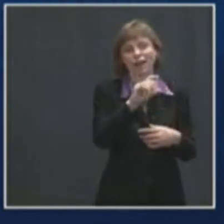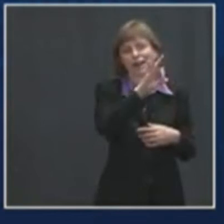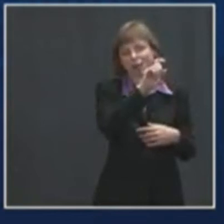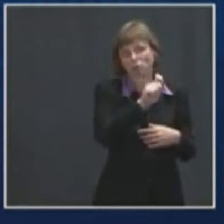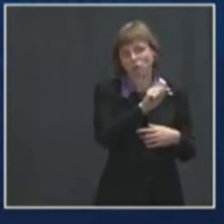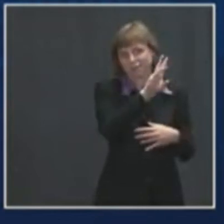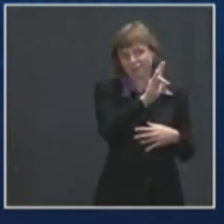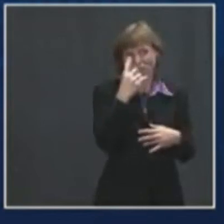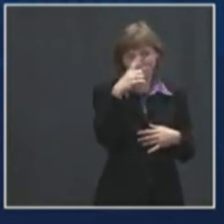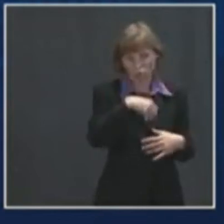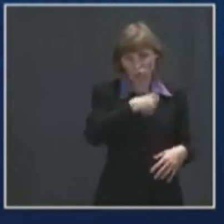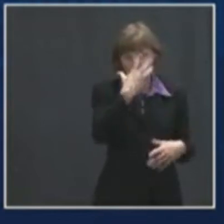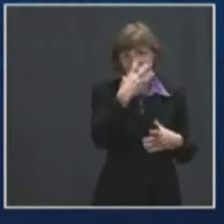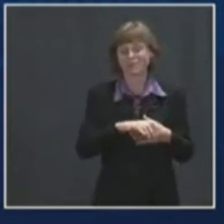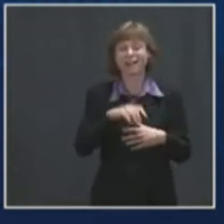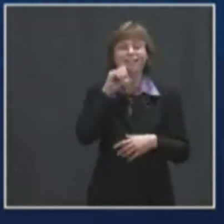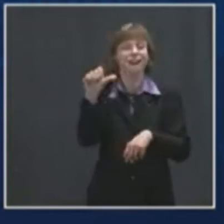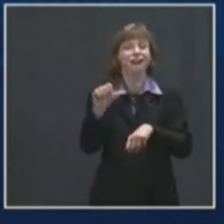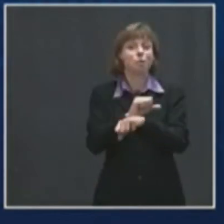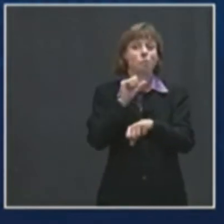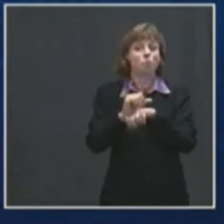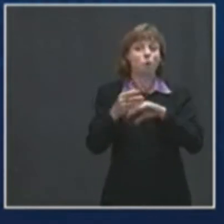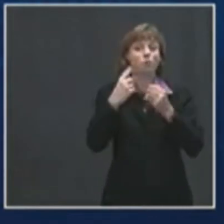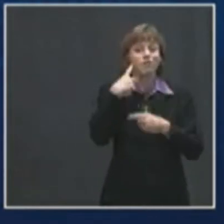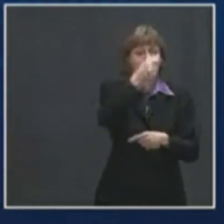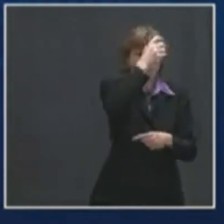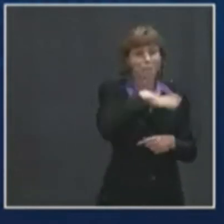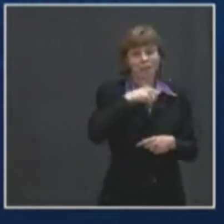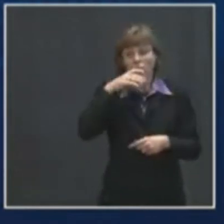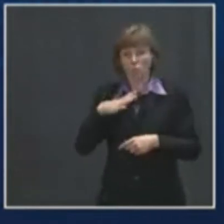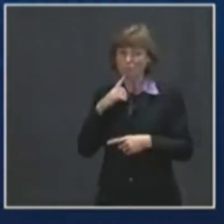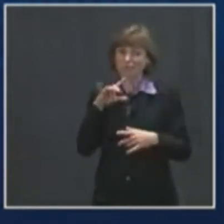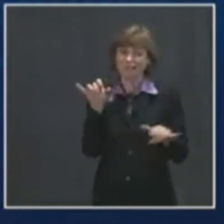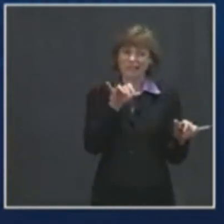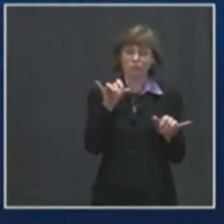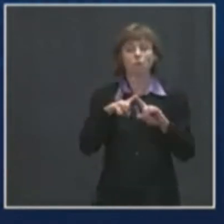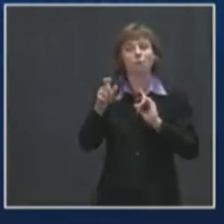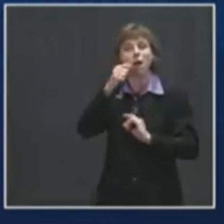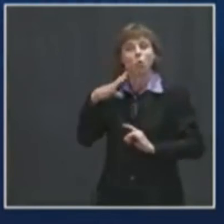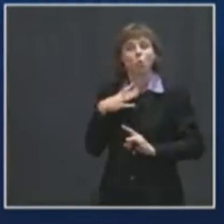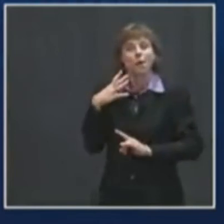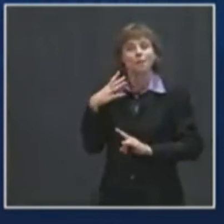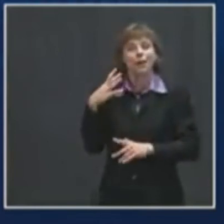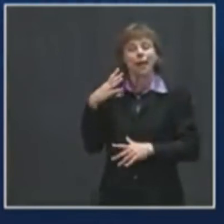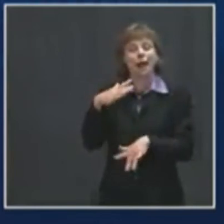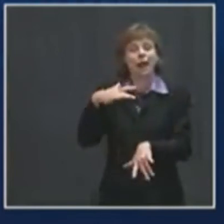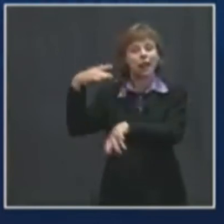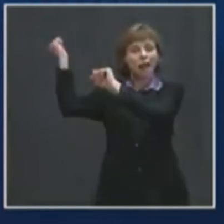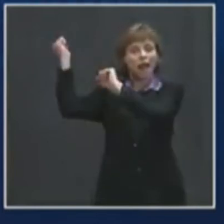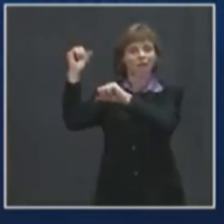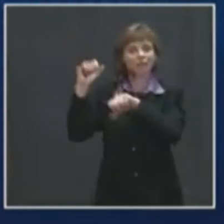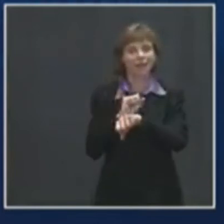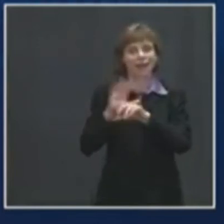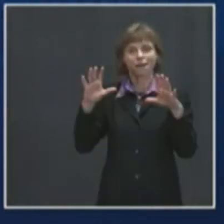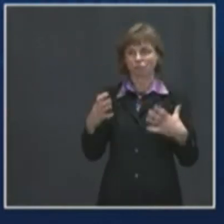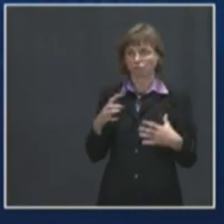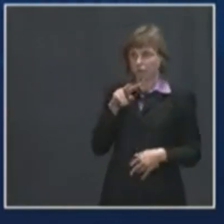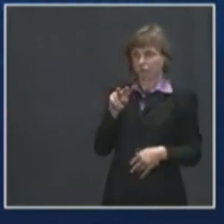and women is relatively similar, women have left the labor force in numbers that are of great concern to